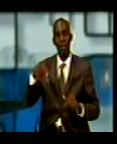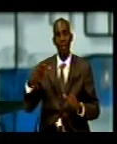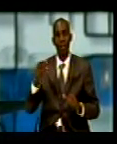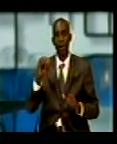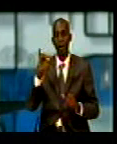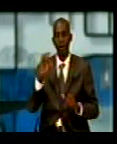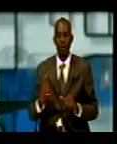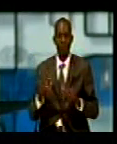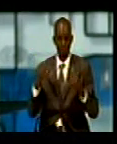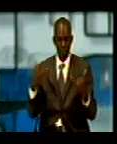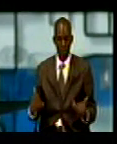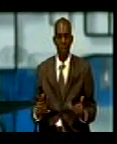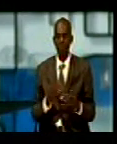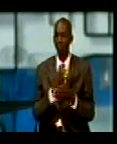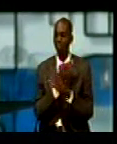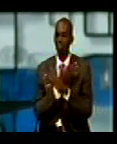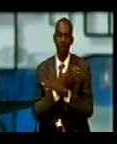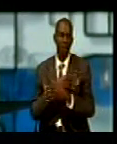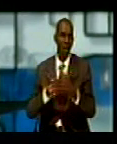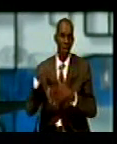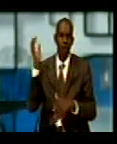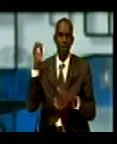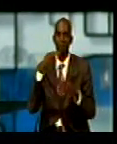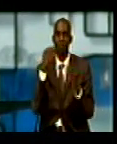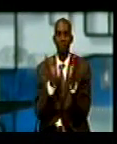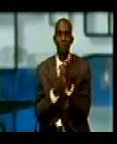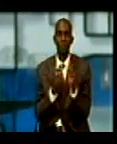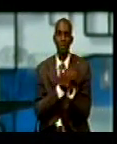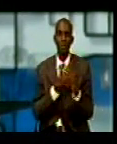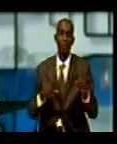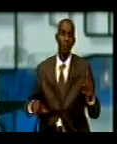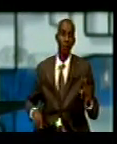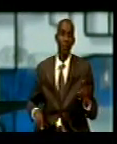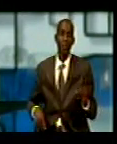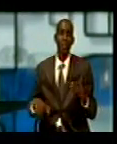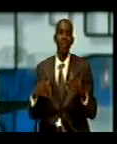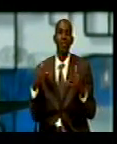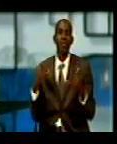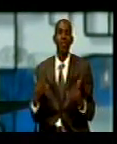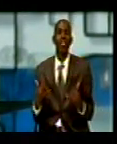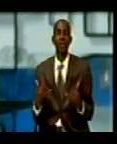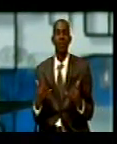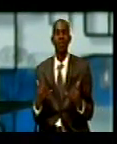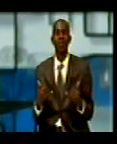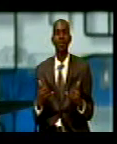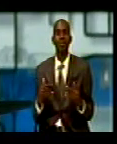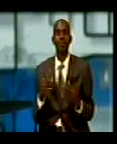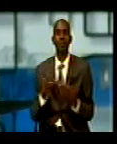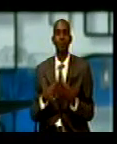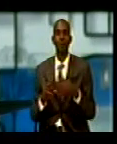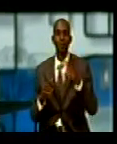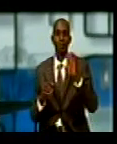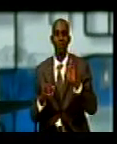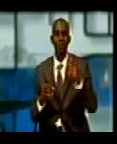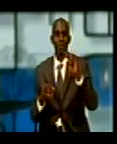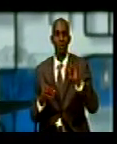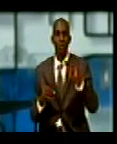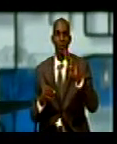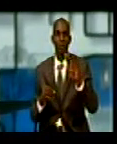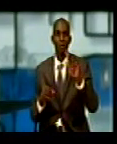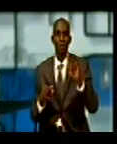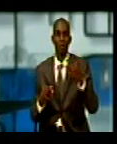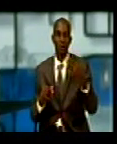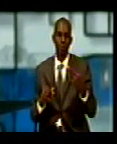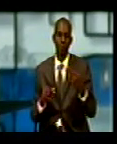Lord. And now we'll take you to Enugu Live. We have